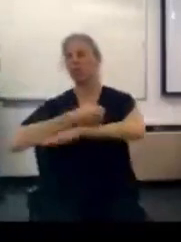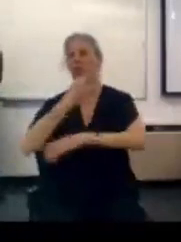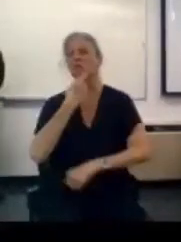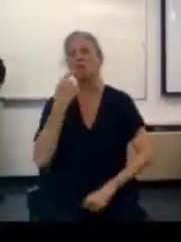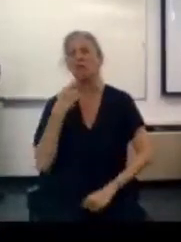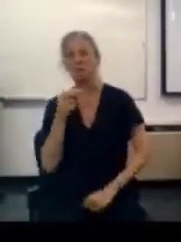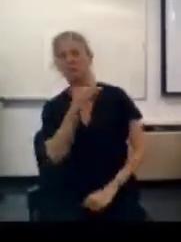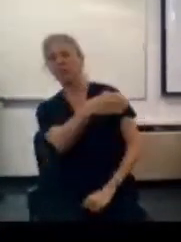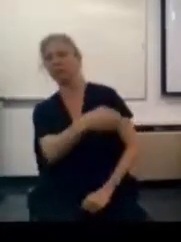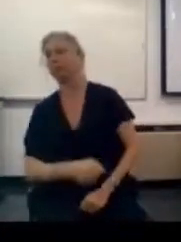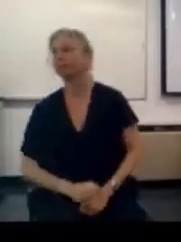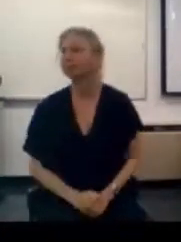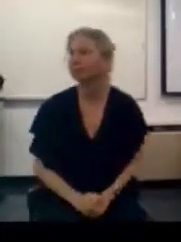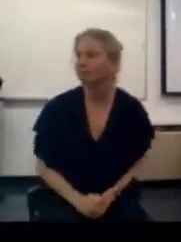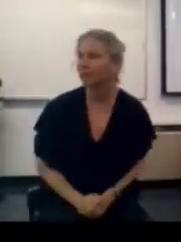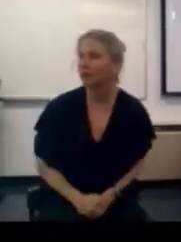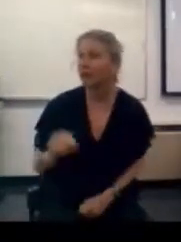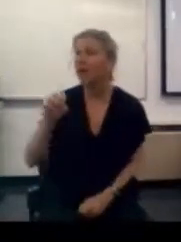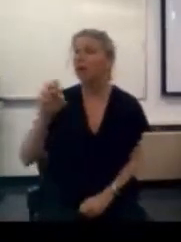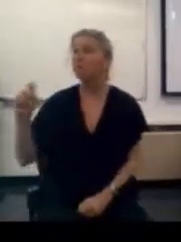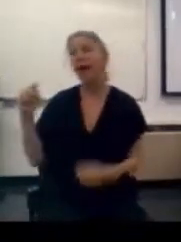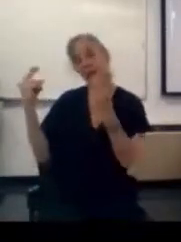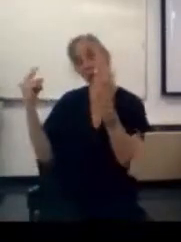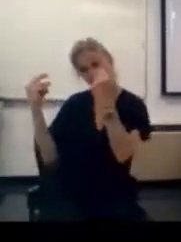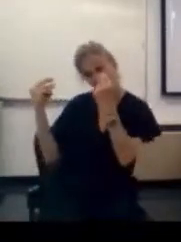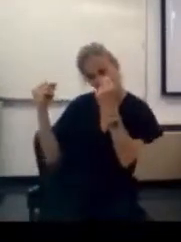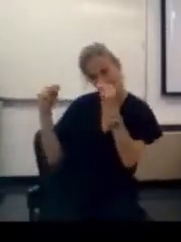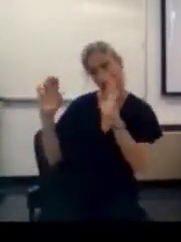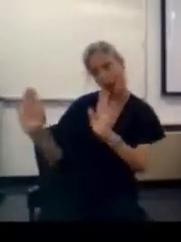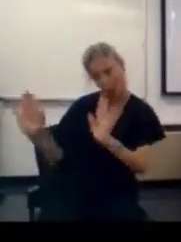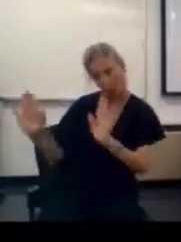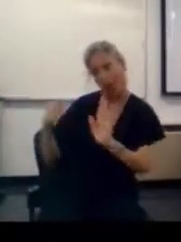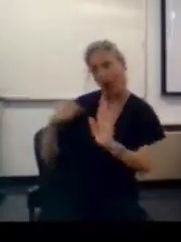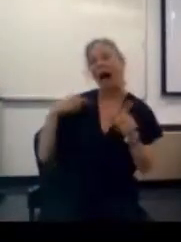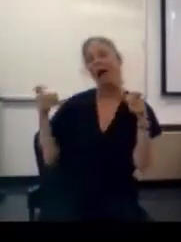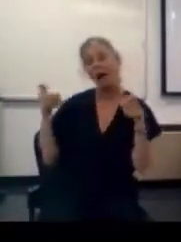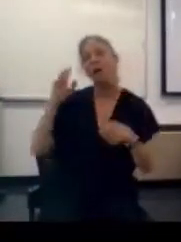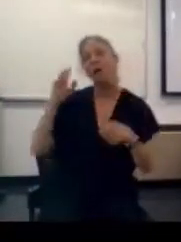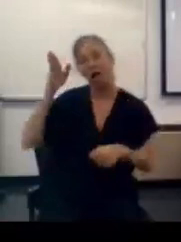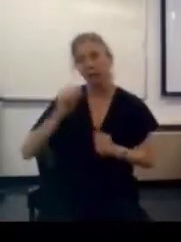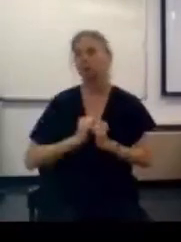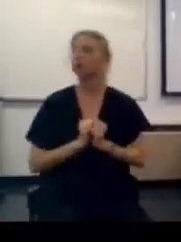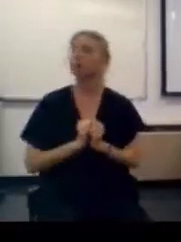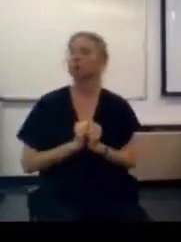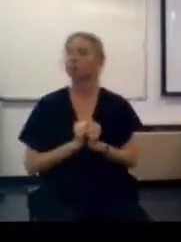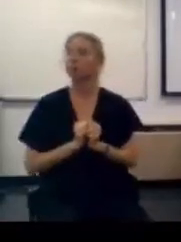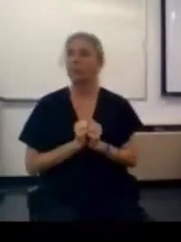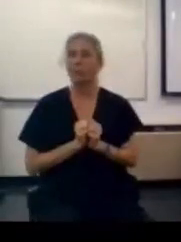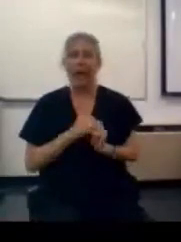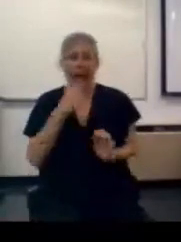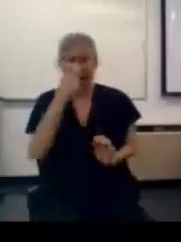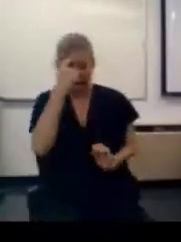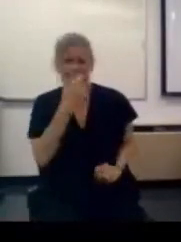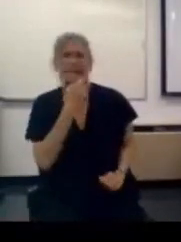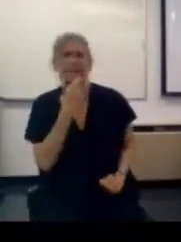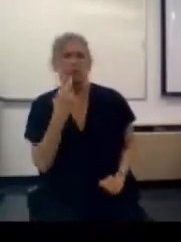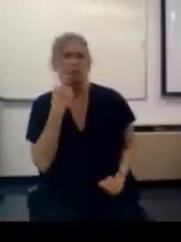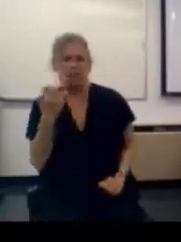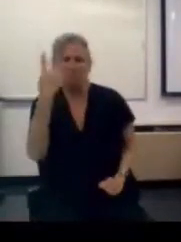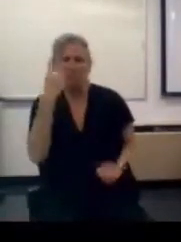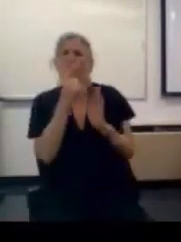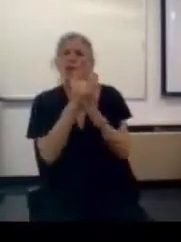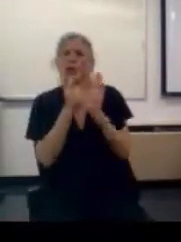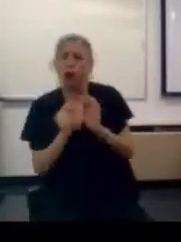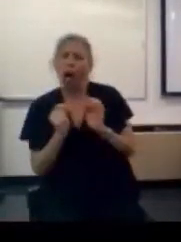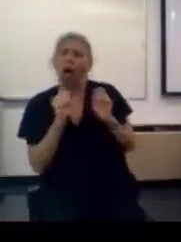You know, just for good measure. And Matt said, no, Carol, let me handle this. I really